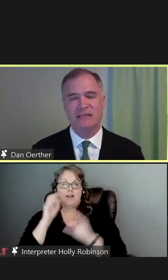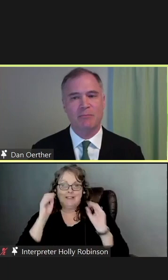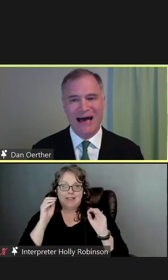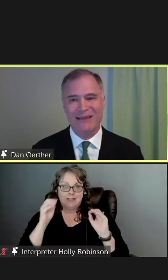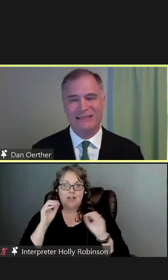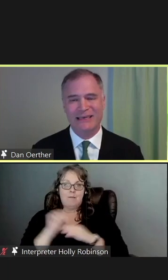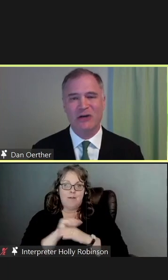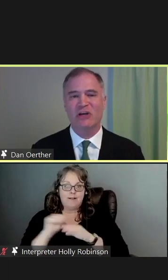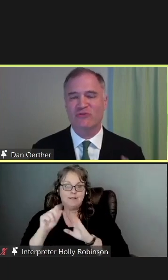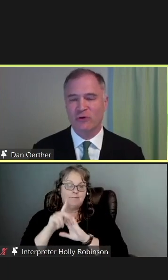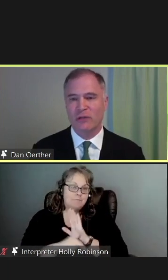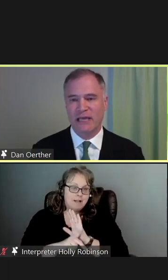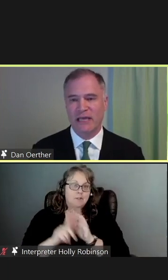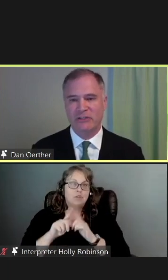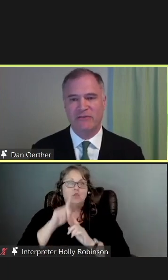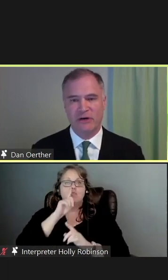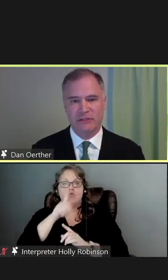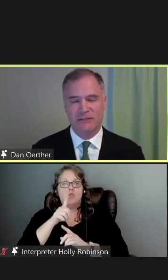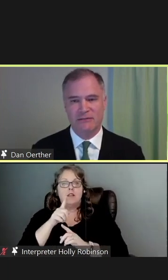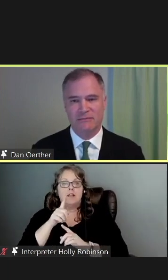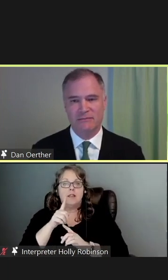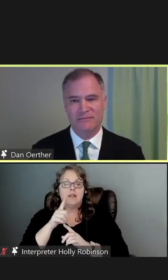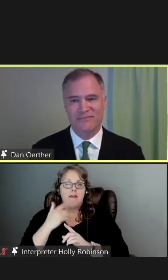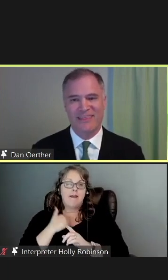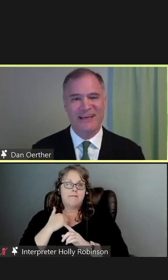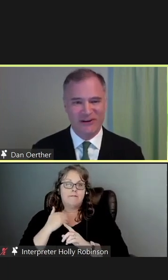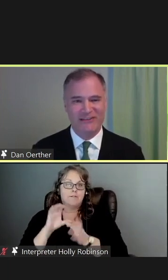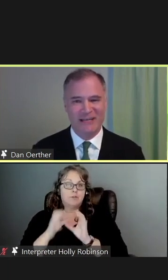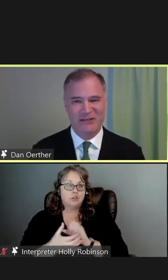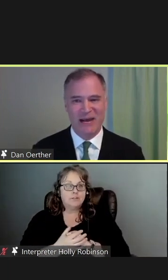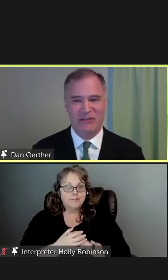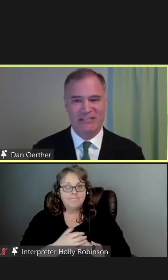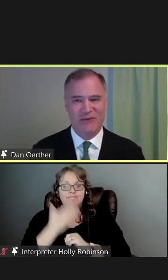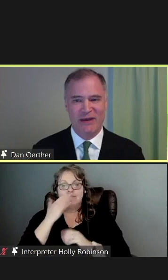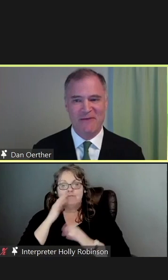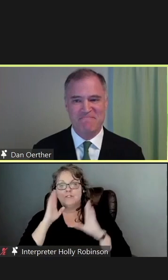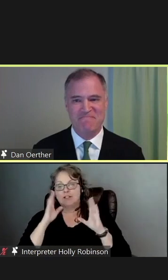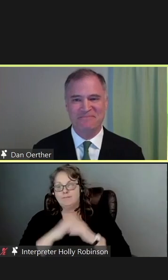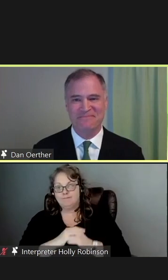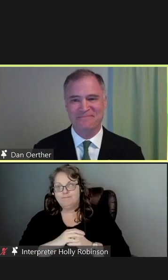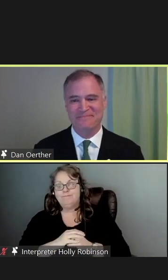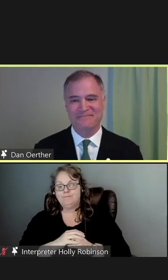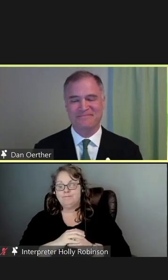practice and policy to truly leverage convergence. Thanks for your attention. I appreciate you being here.